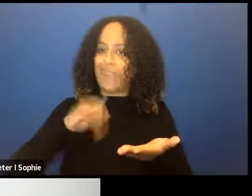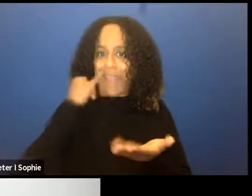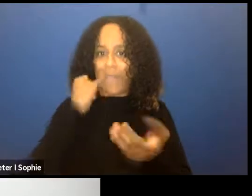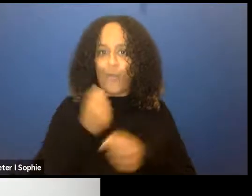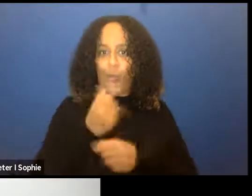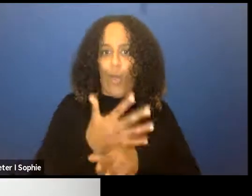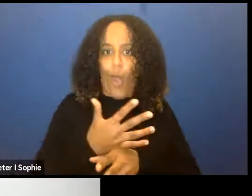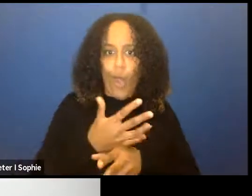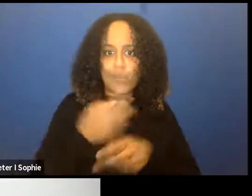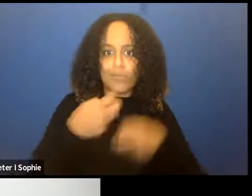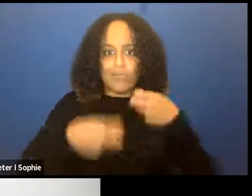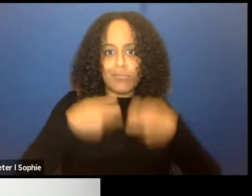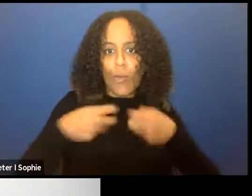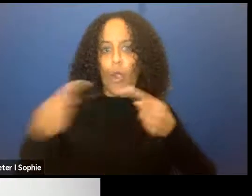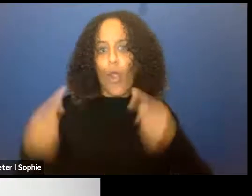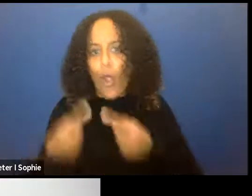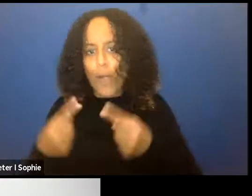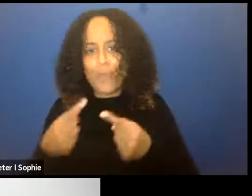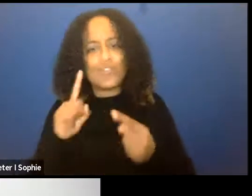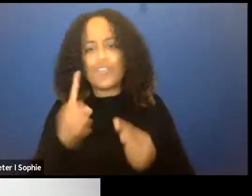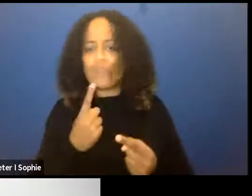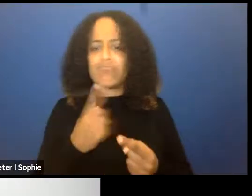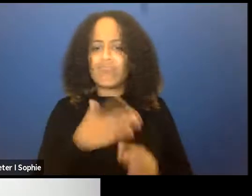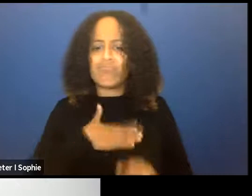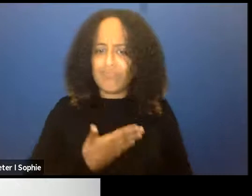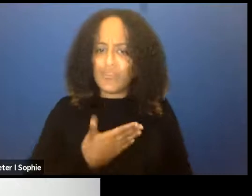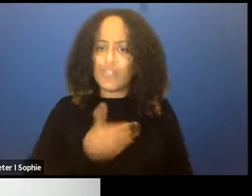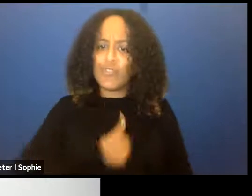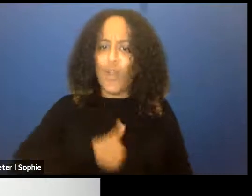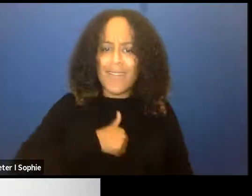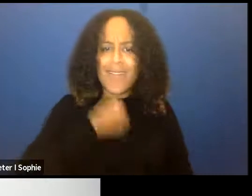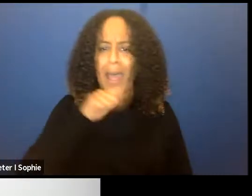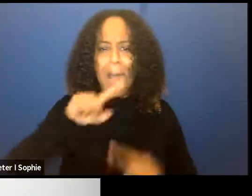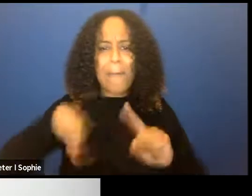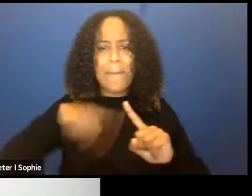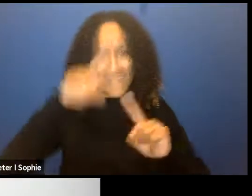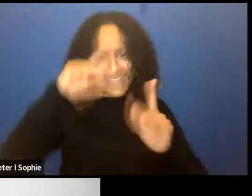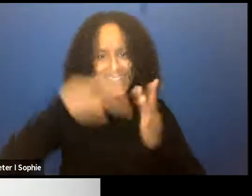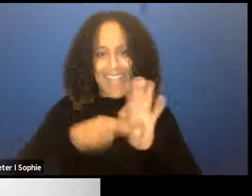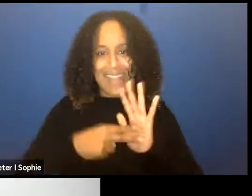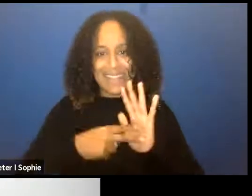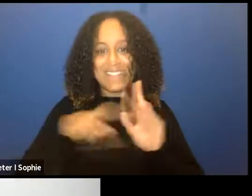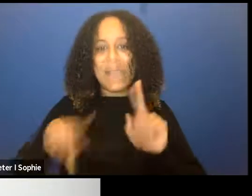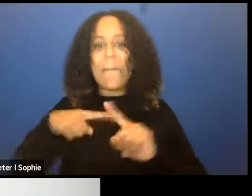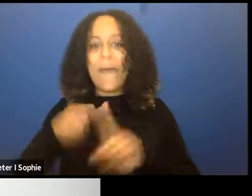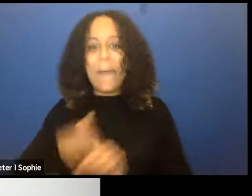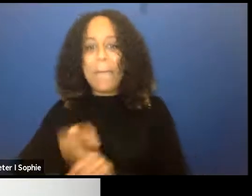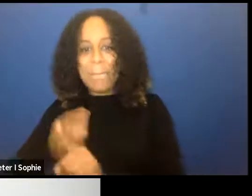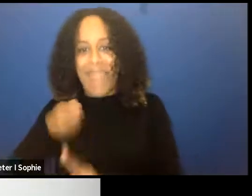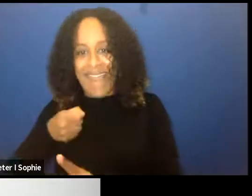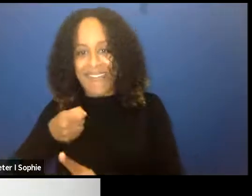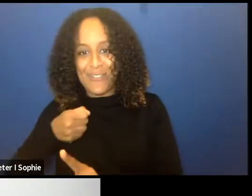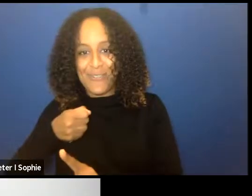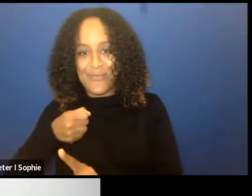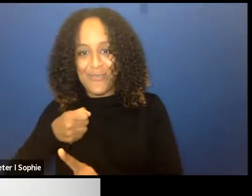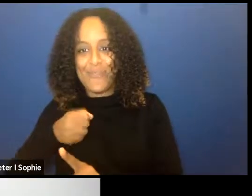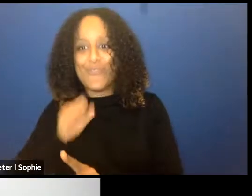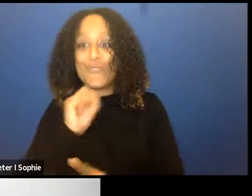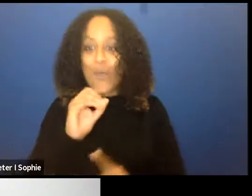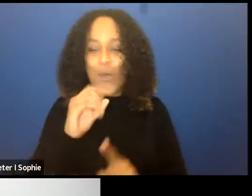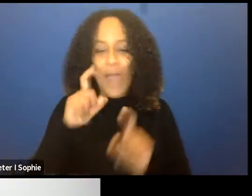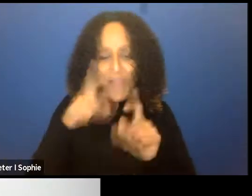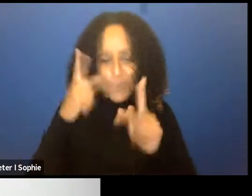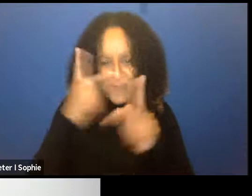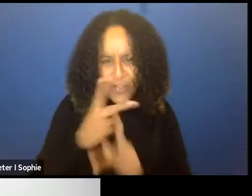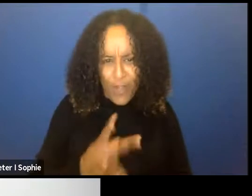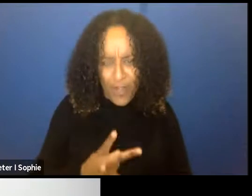harm, and say, sorry, that wasn't, it's not about your intent, it's about the impact that you had. So you need to be able to figure out,